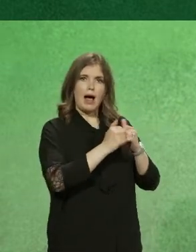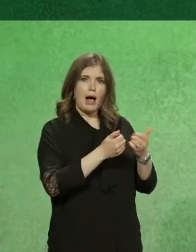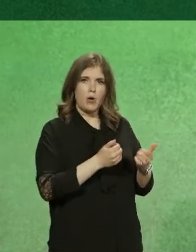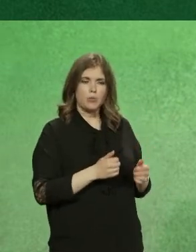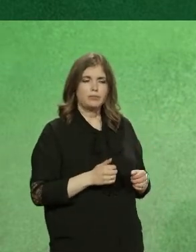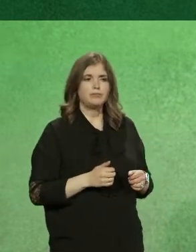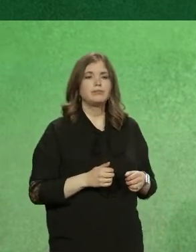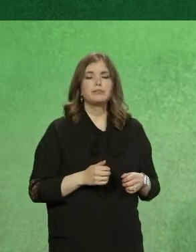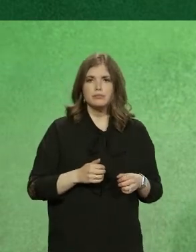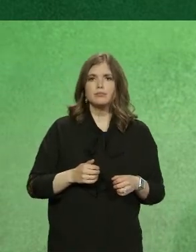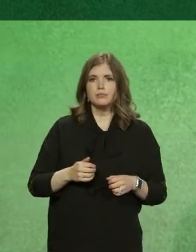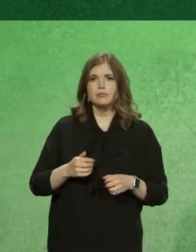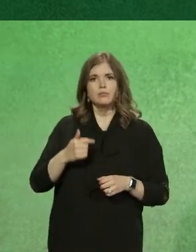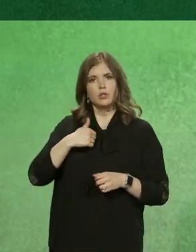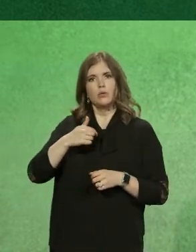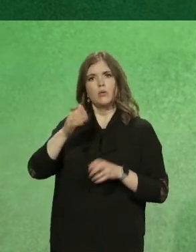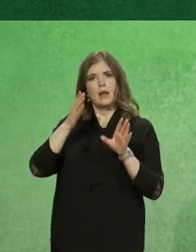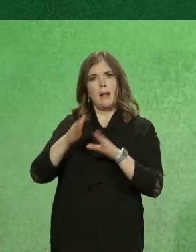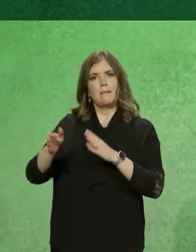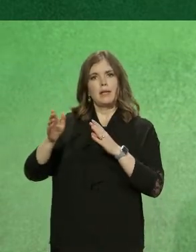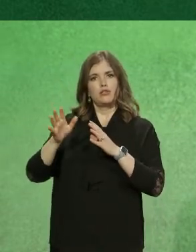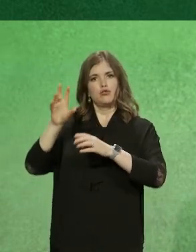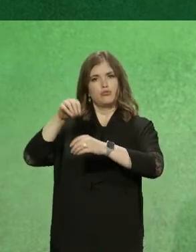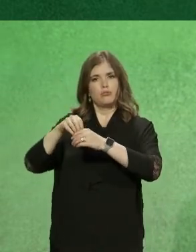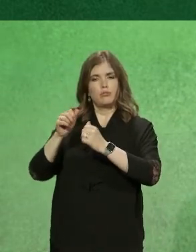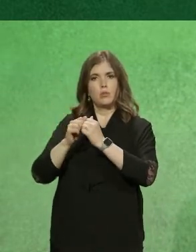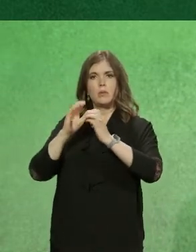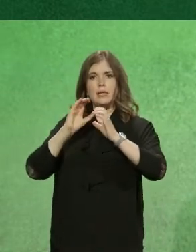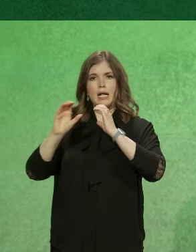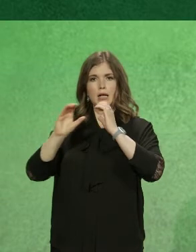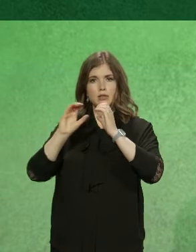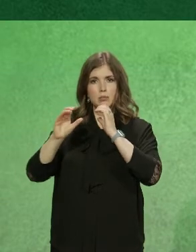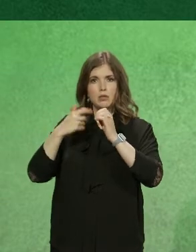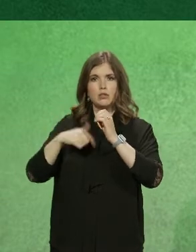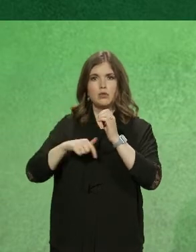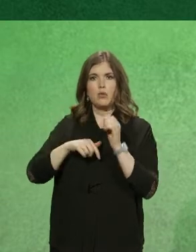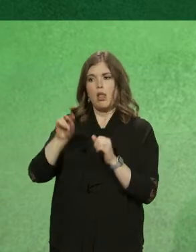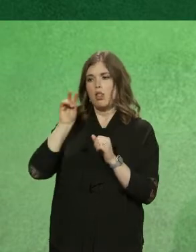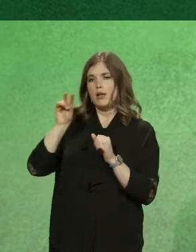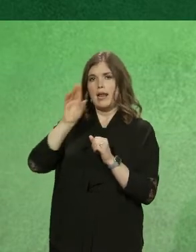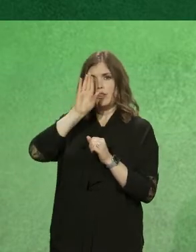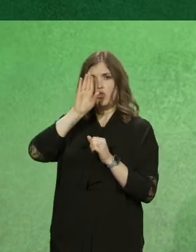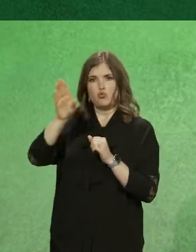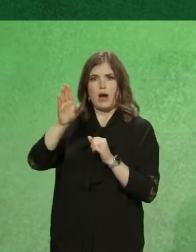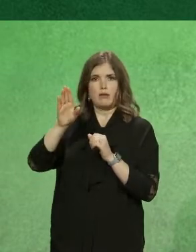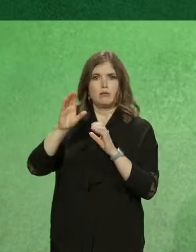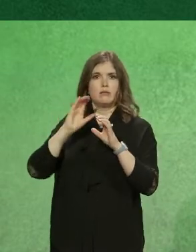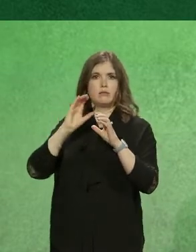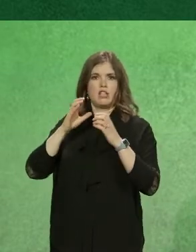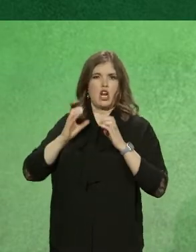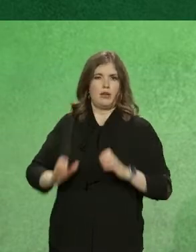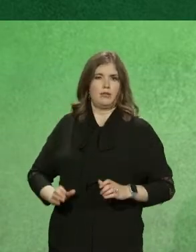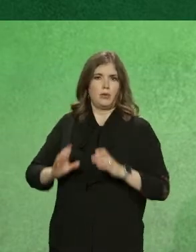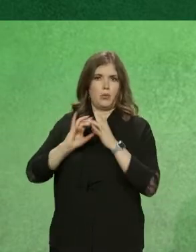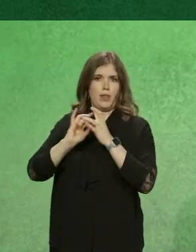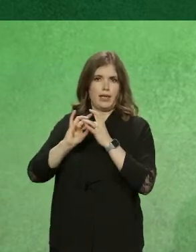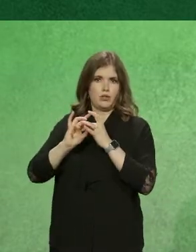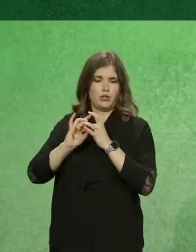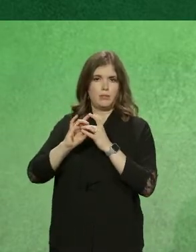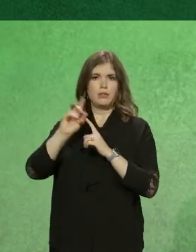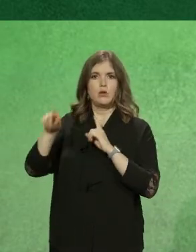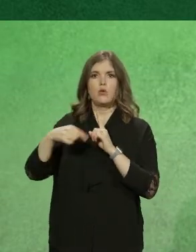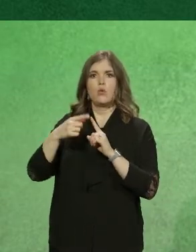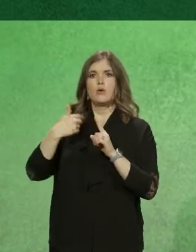Yeah, on our plan to engage with customers, we are looking at direct customer relationships, where we are giving them